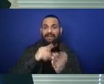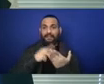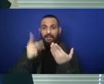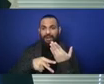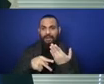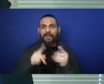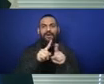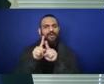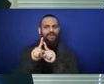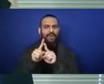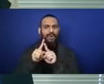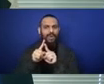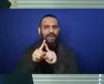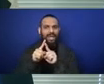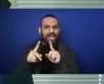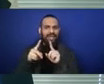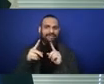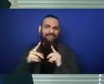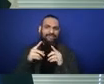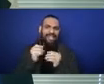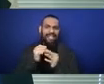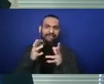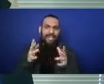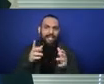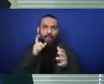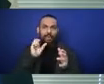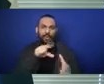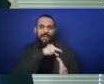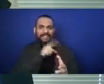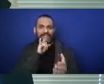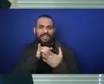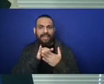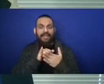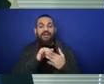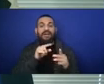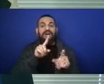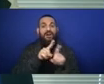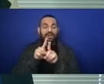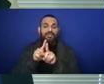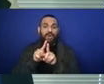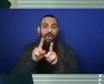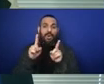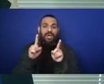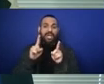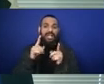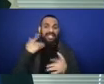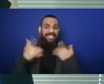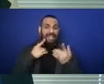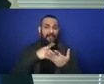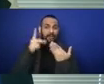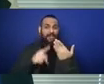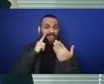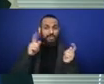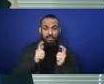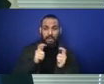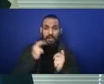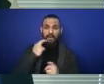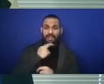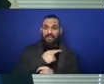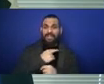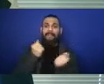safely reopen for in-person learning. I'm so sorry, excuse me. And continued funding for the